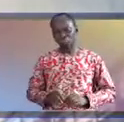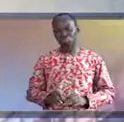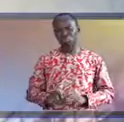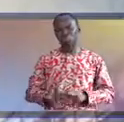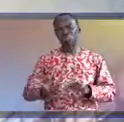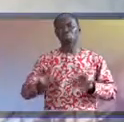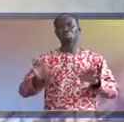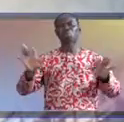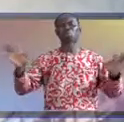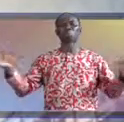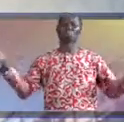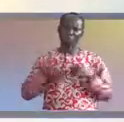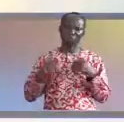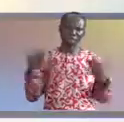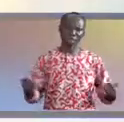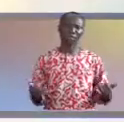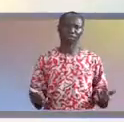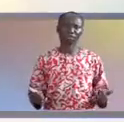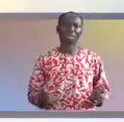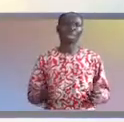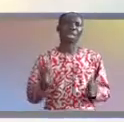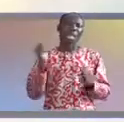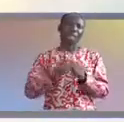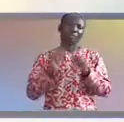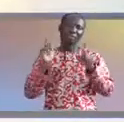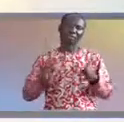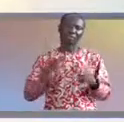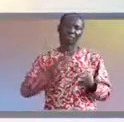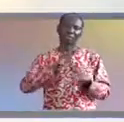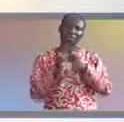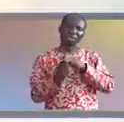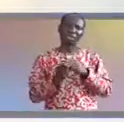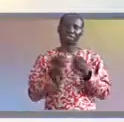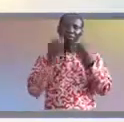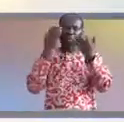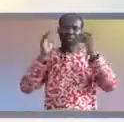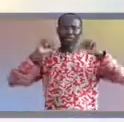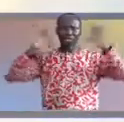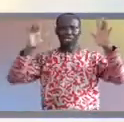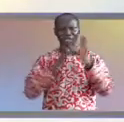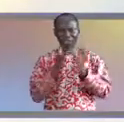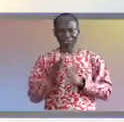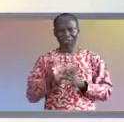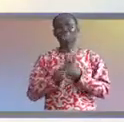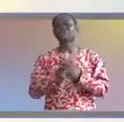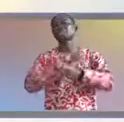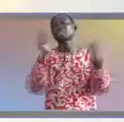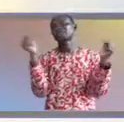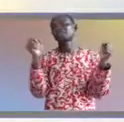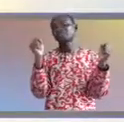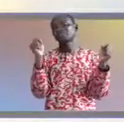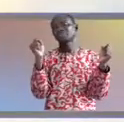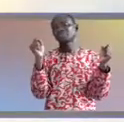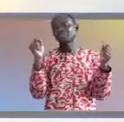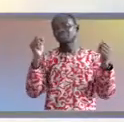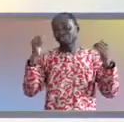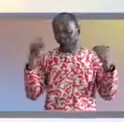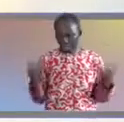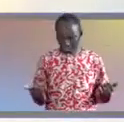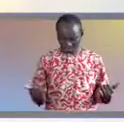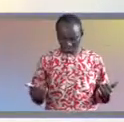eye adwuma de besi ne so nipa be ye ositie na ode no ho ama Jesus a obenya nkwa afei ye ba